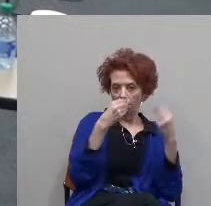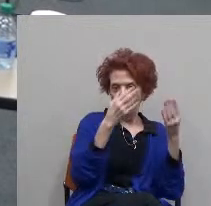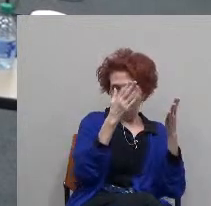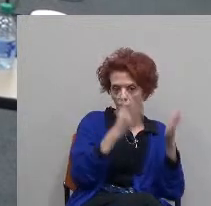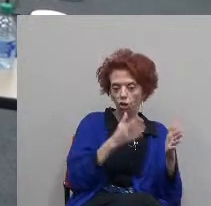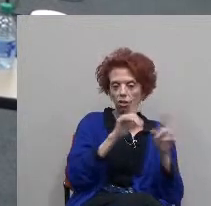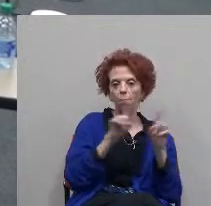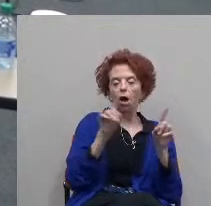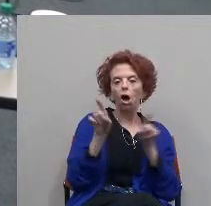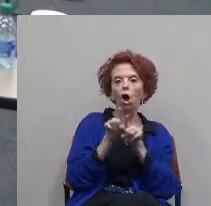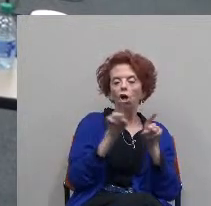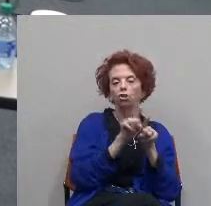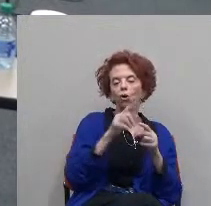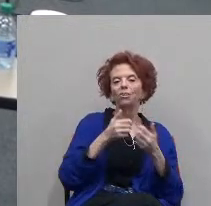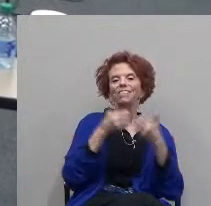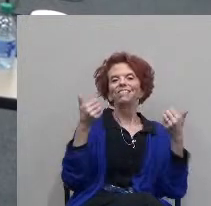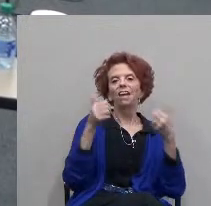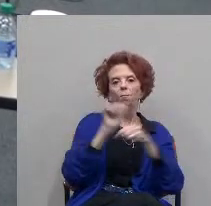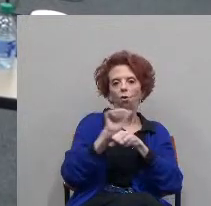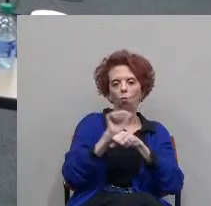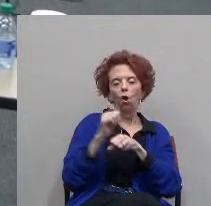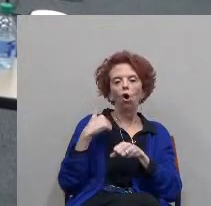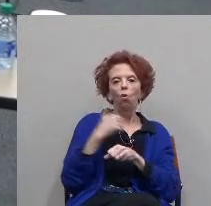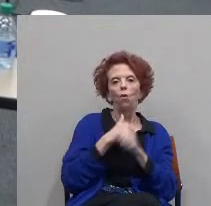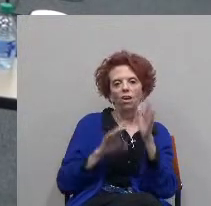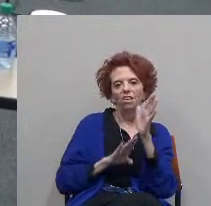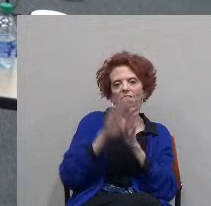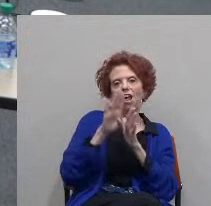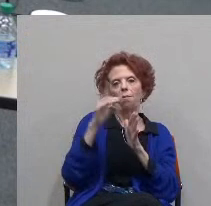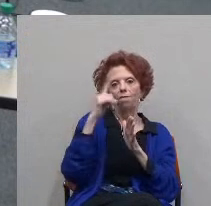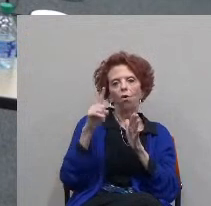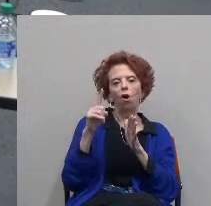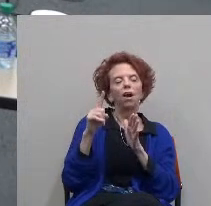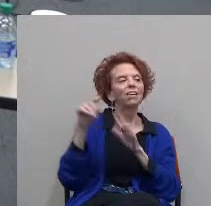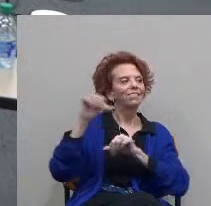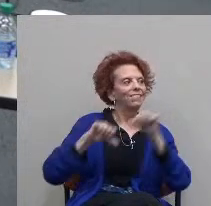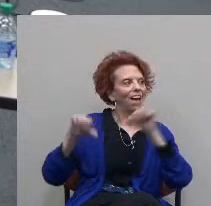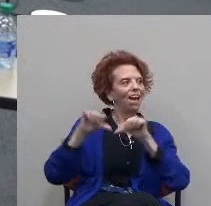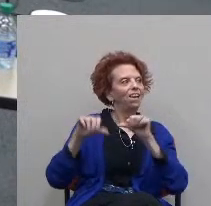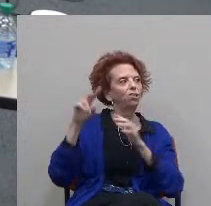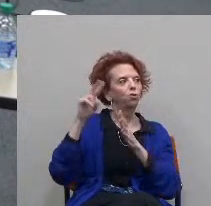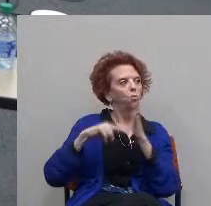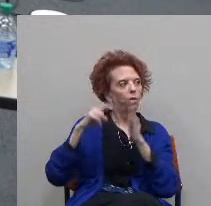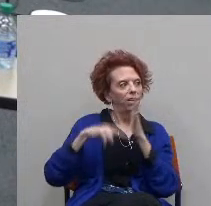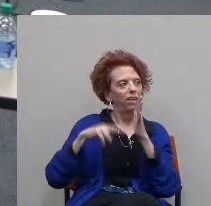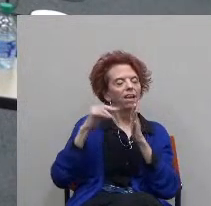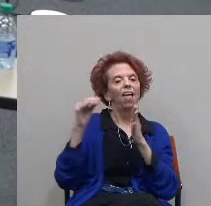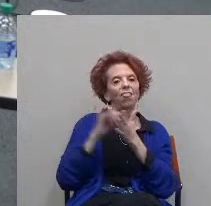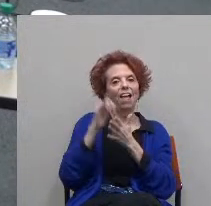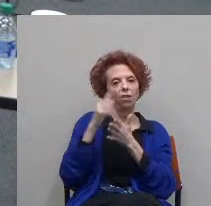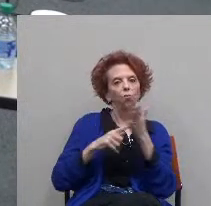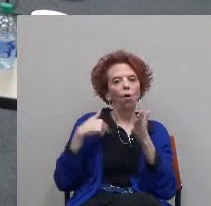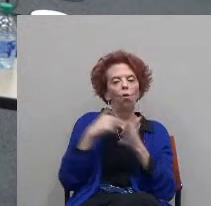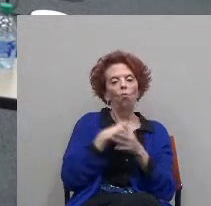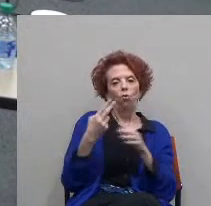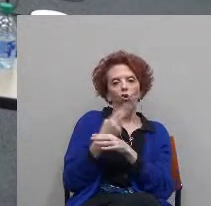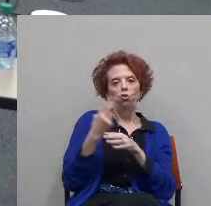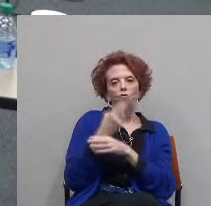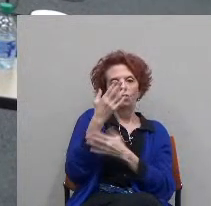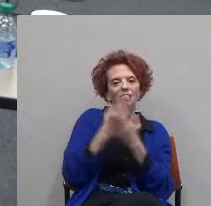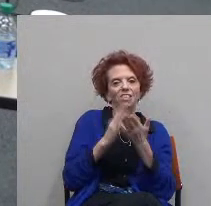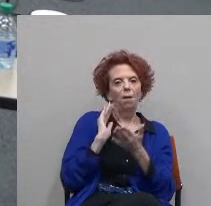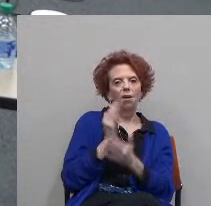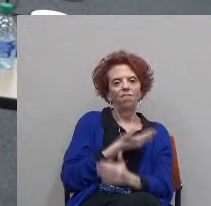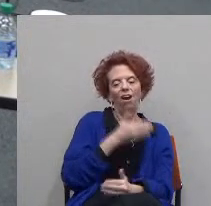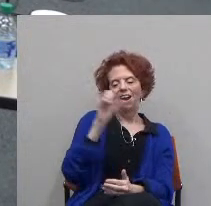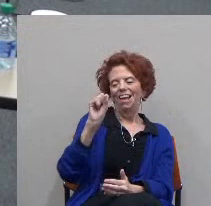providers, but also the separate work where we're developing that science of reading training that we would own. So that's what we use some of our SEA set-aside dollars